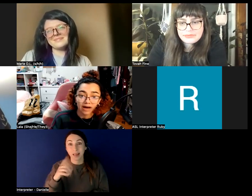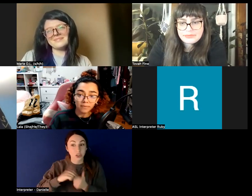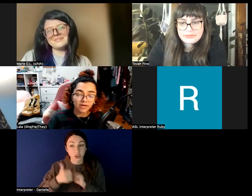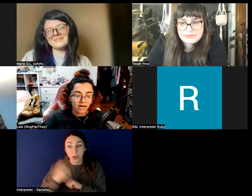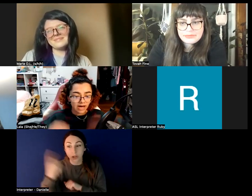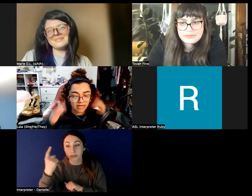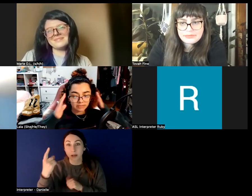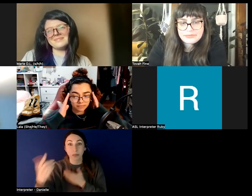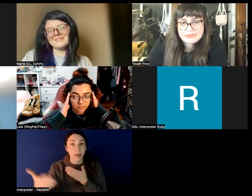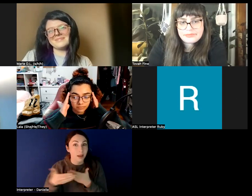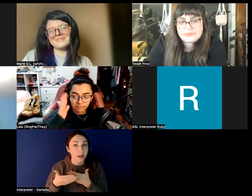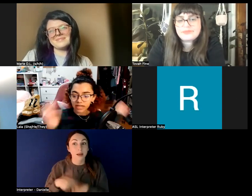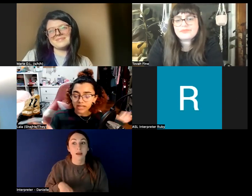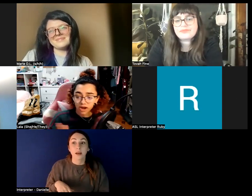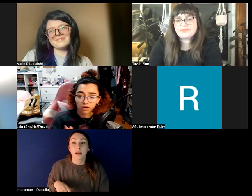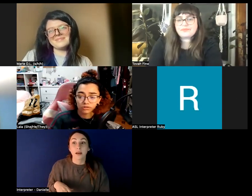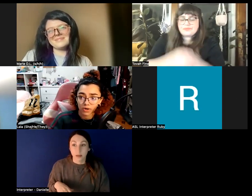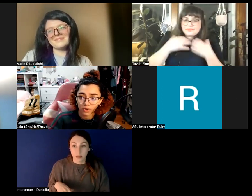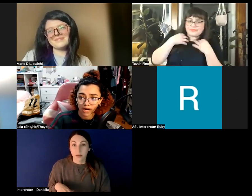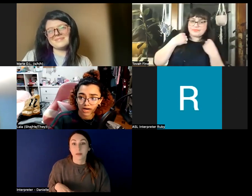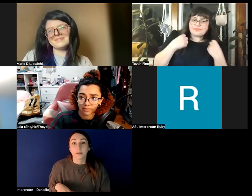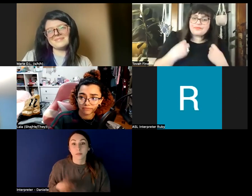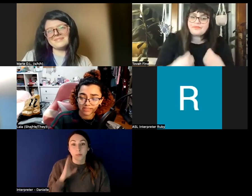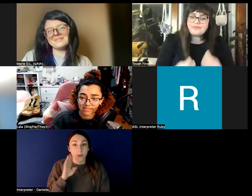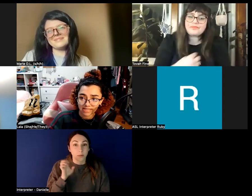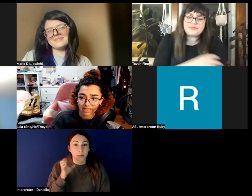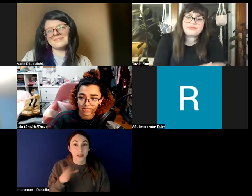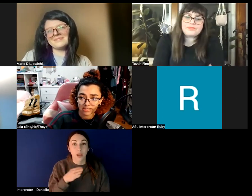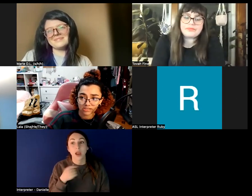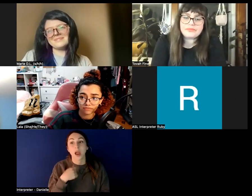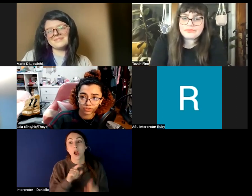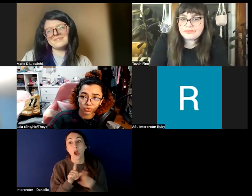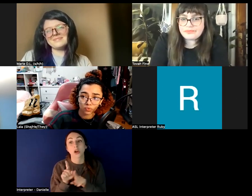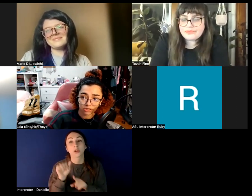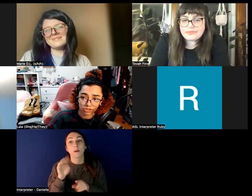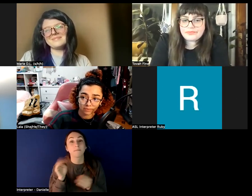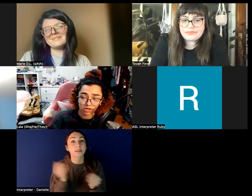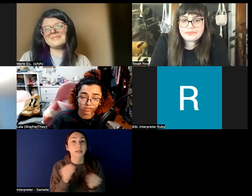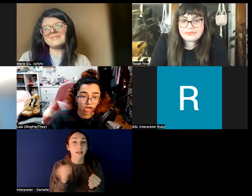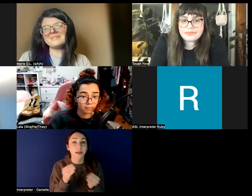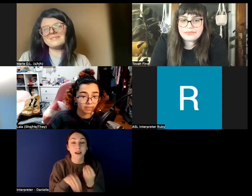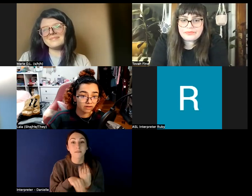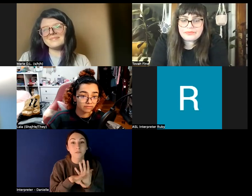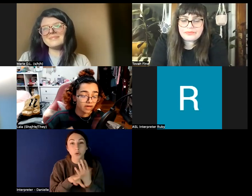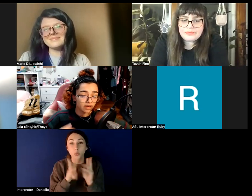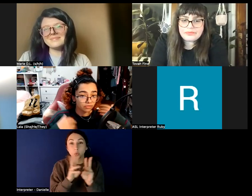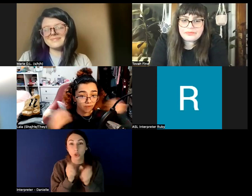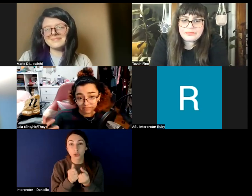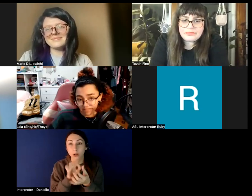coming up. And I also am facilitating these virtual workshops on the topic